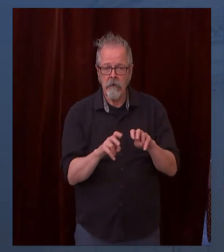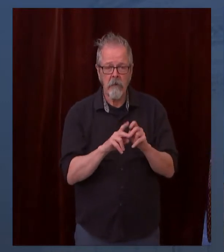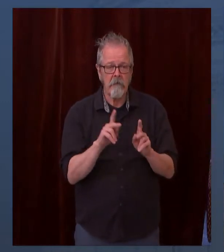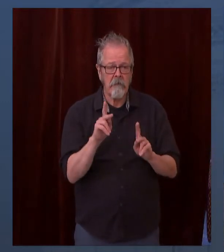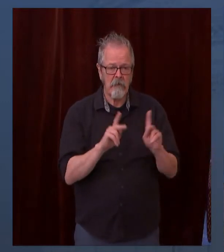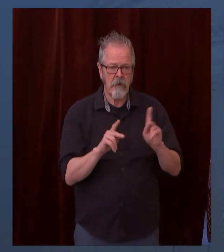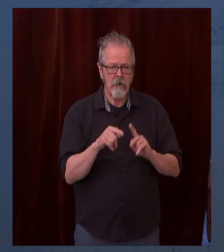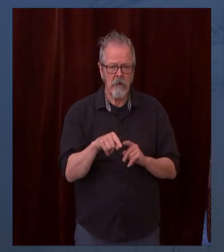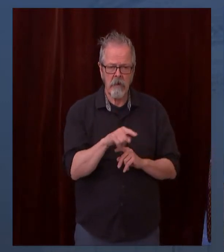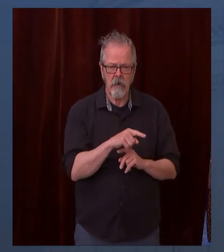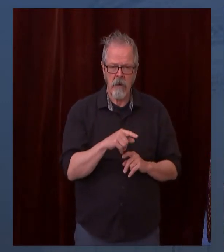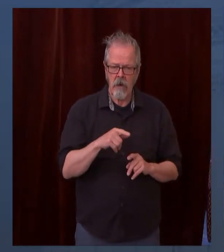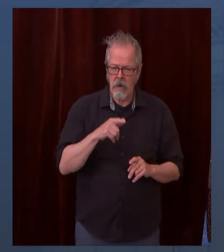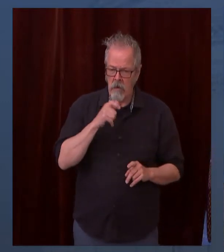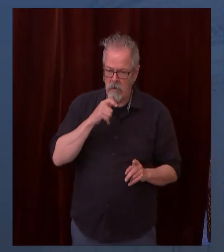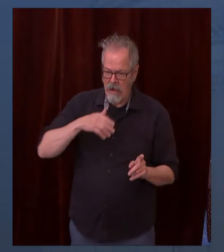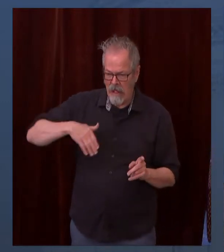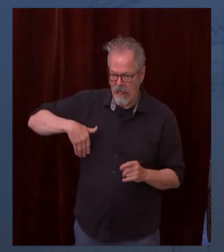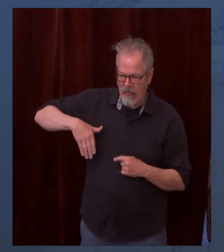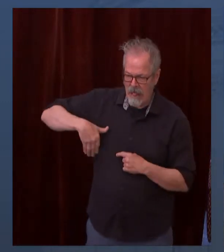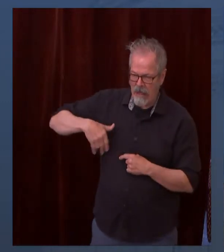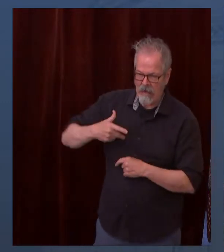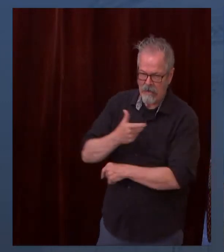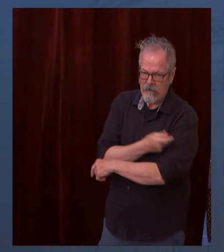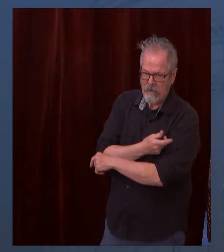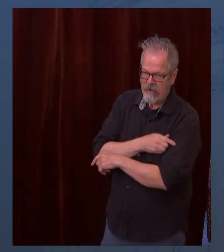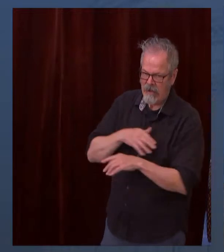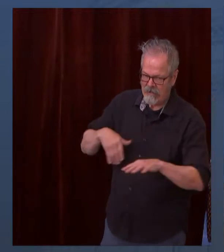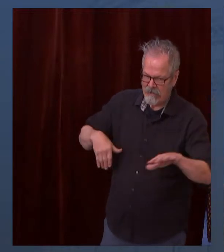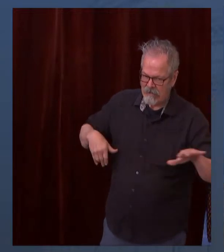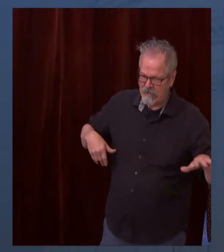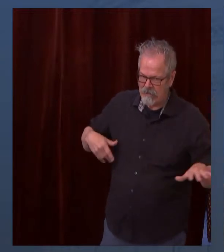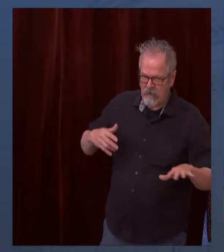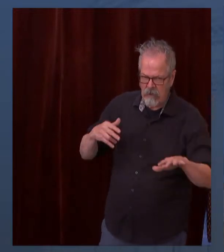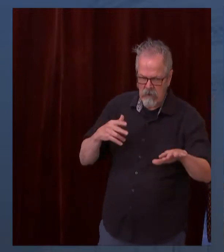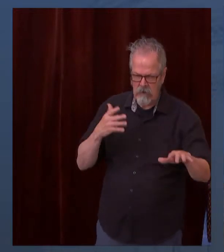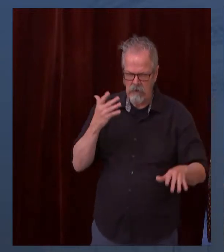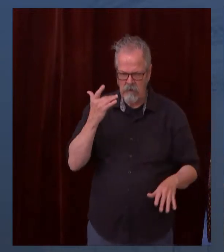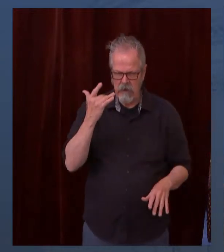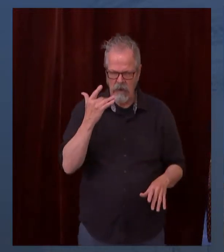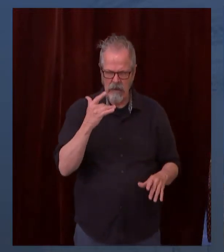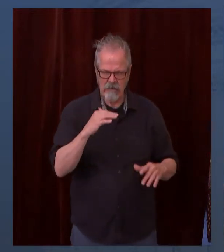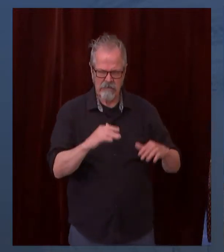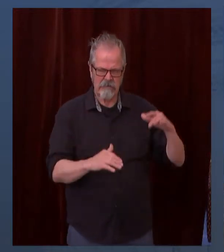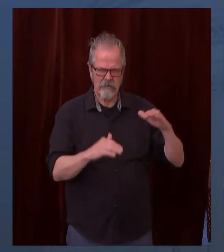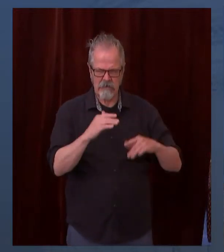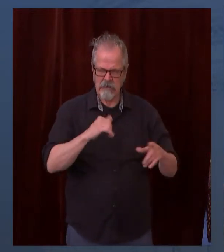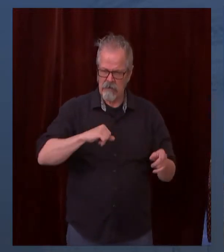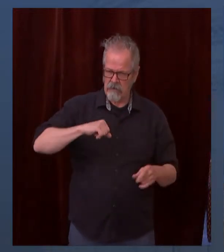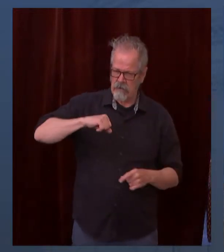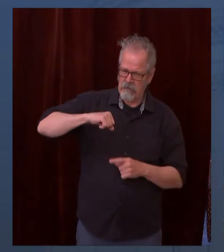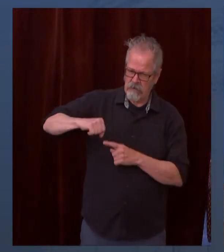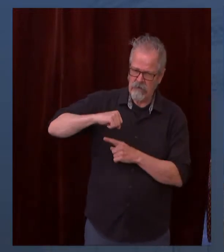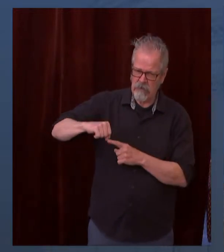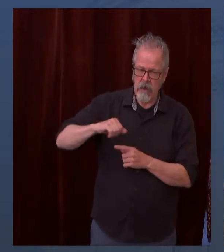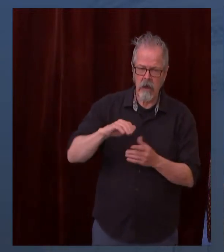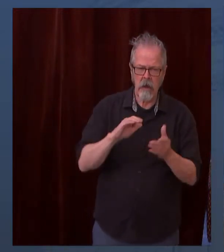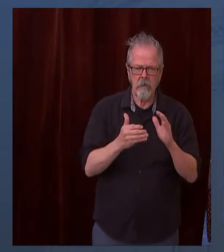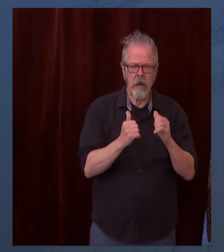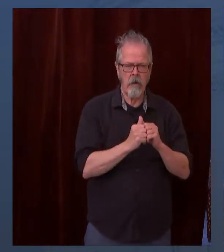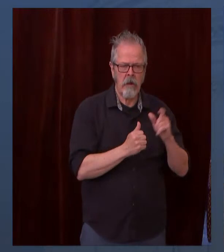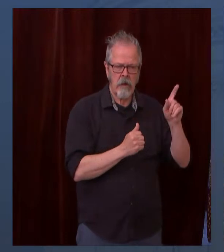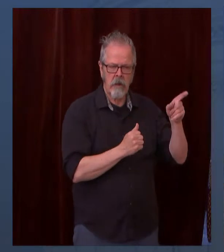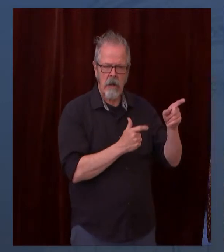the shot and plan a day to be sick if they get side effects? And I guess what are your plans to maybe deal with that and combat that? I'll